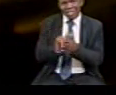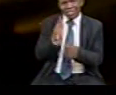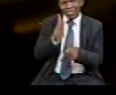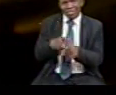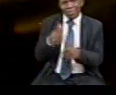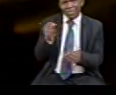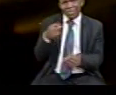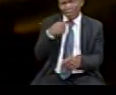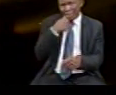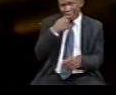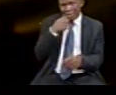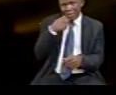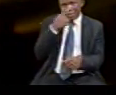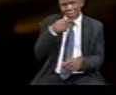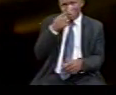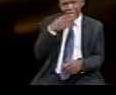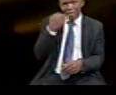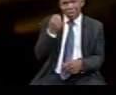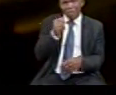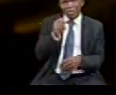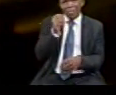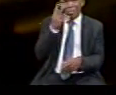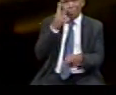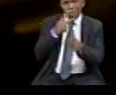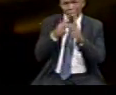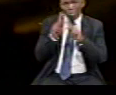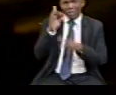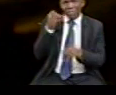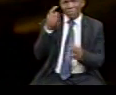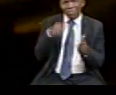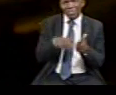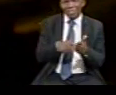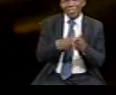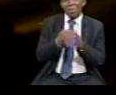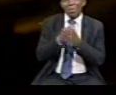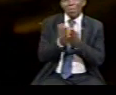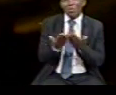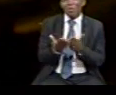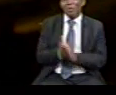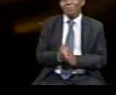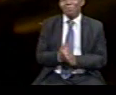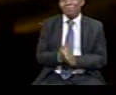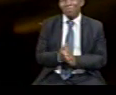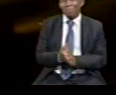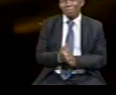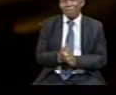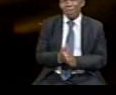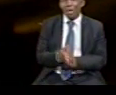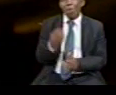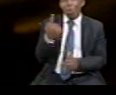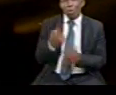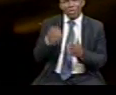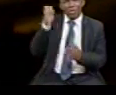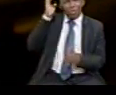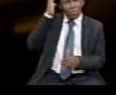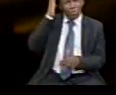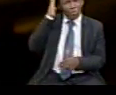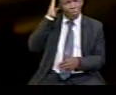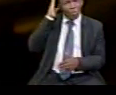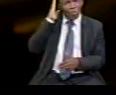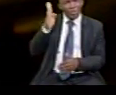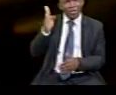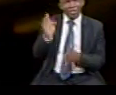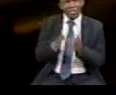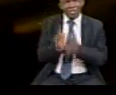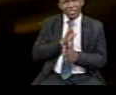Jesus' name. There should be no doubt in our minds that Jesus is coming again. What will he come to do? Let me recap for you again. He